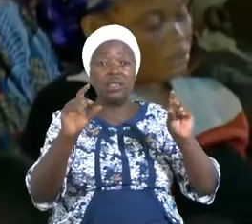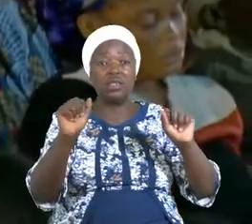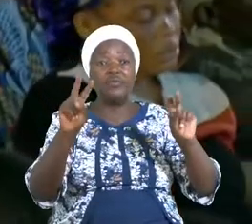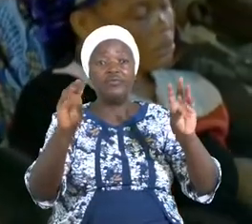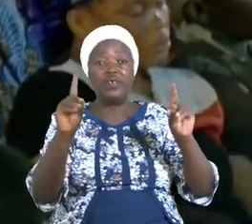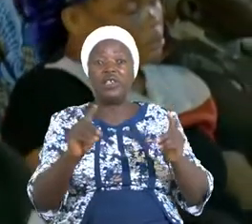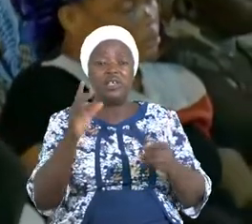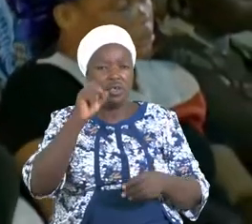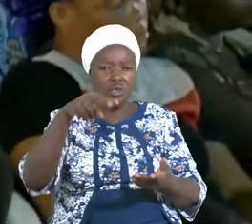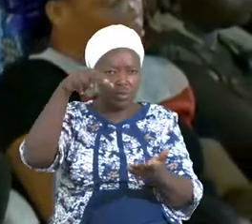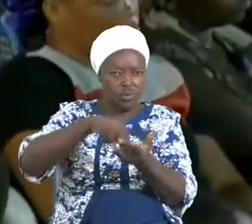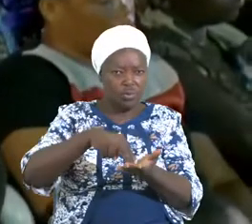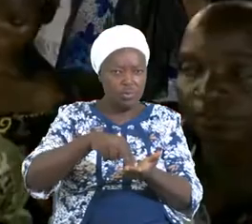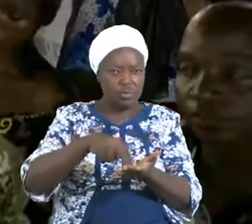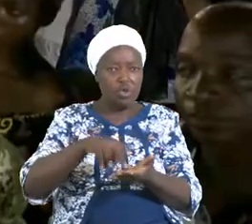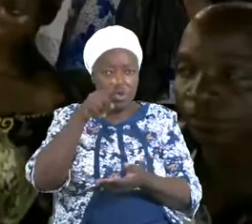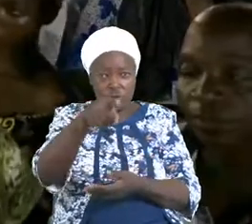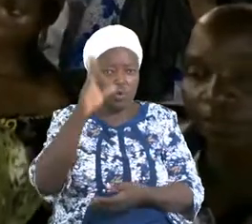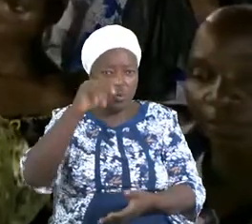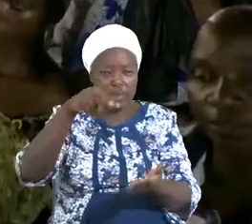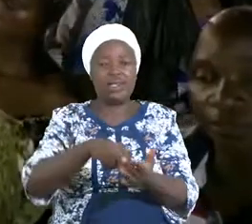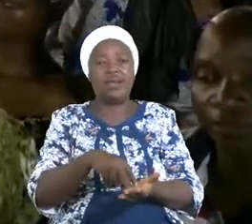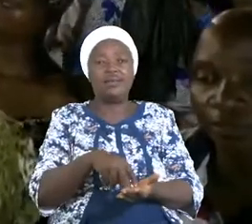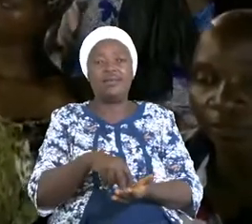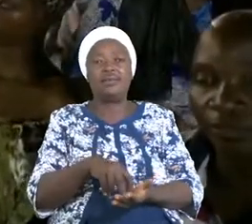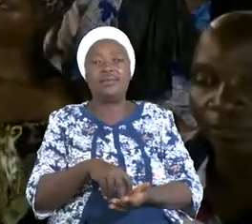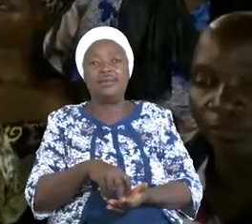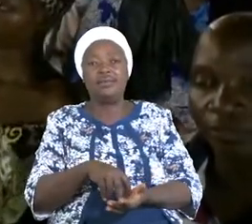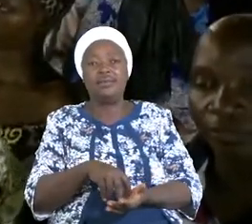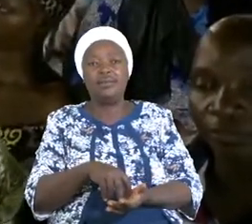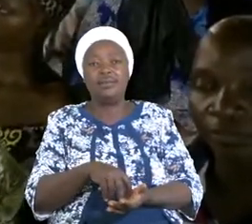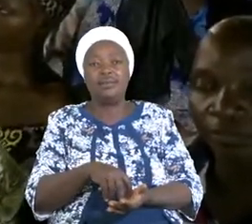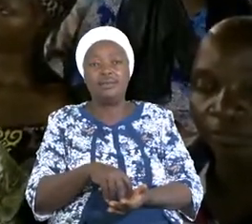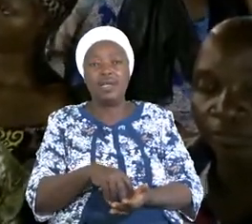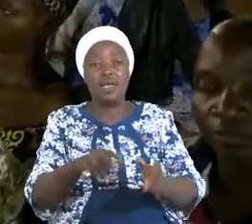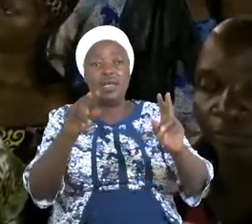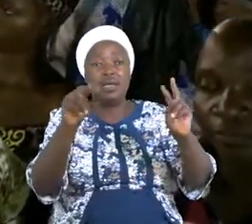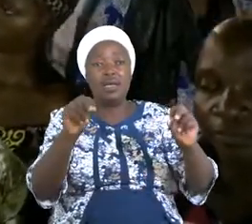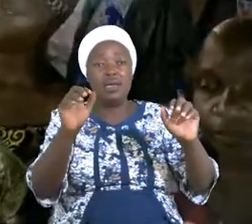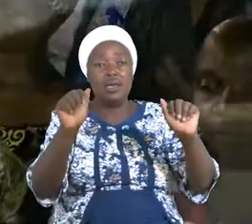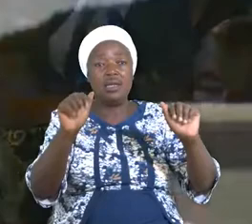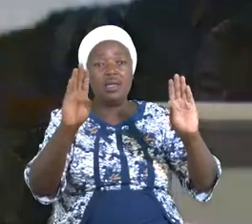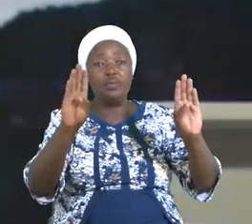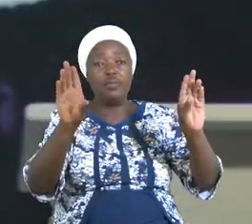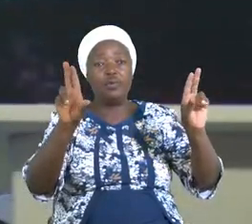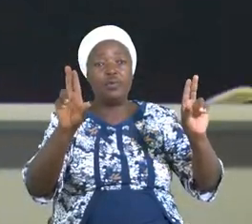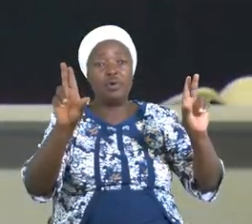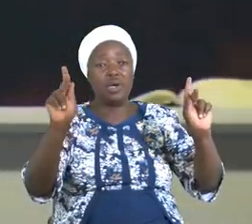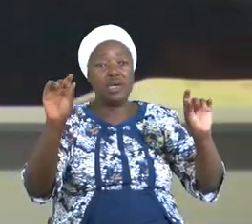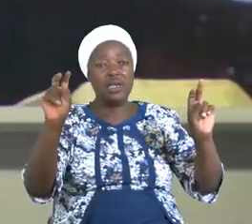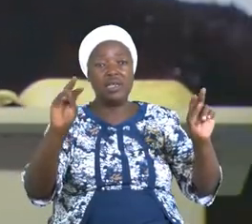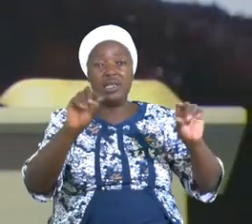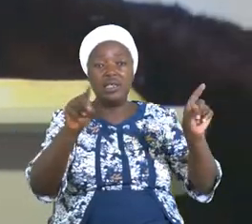stood, you will stand. Nebuchadnezzar will challenge